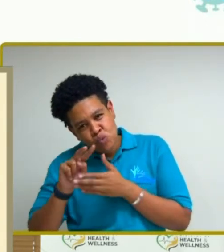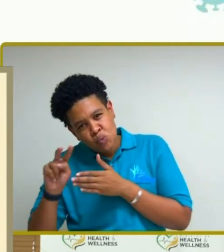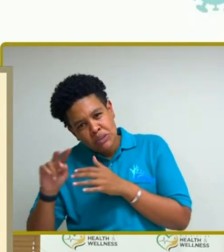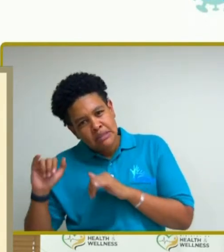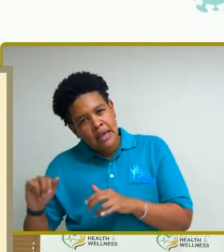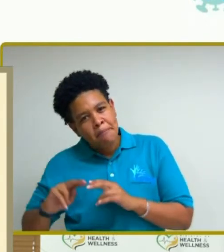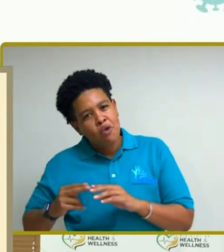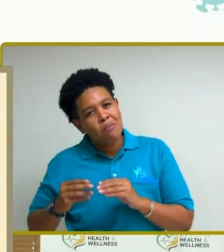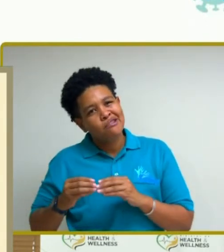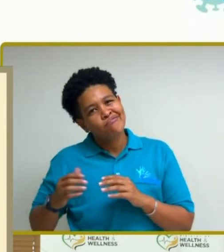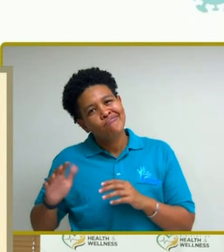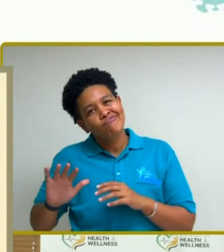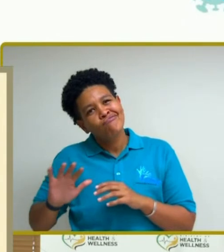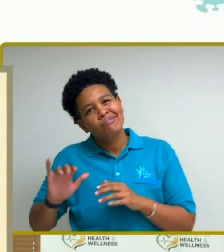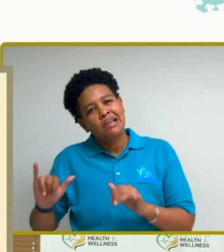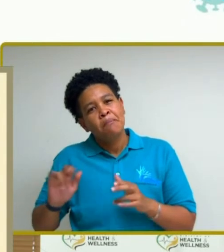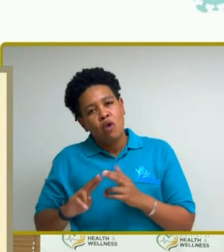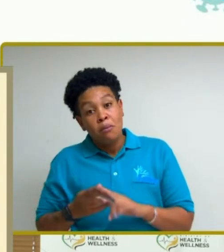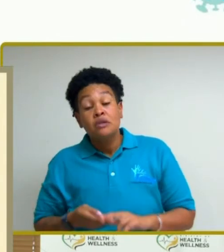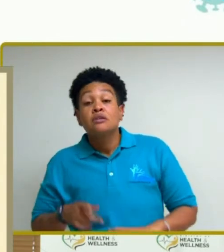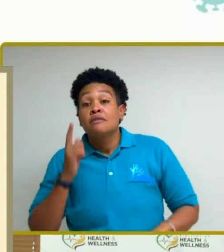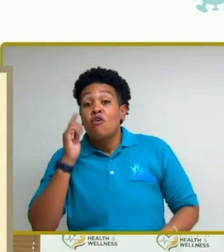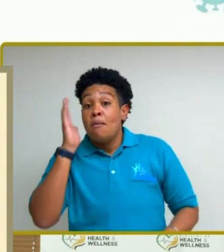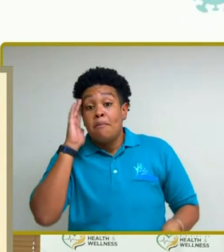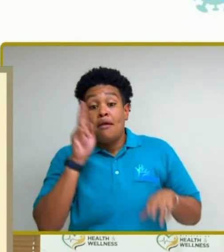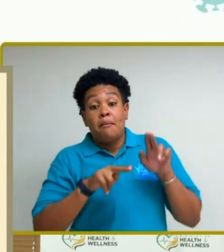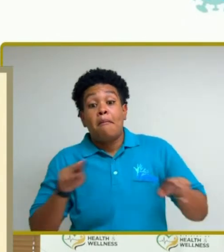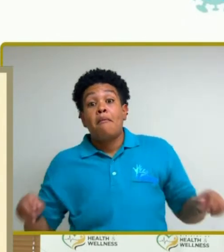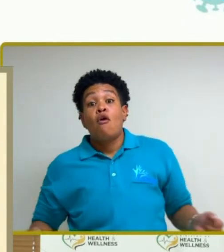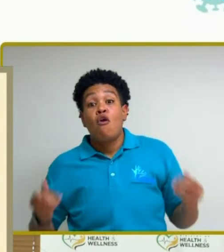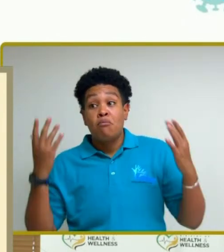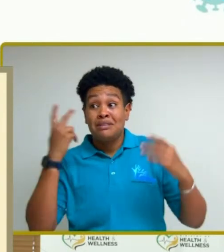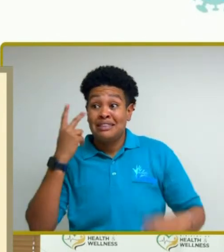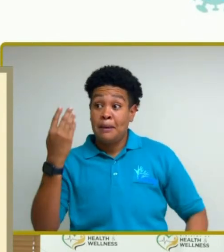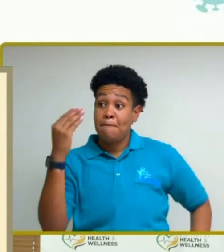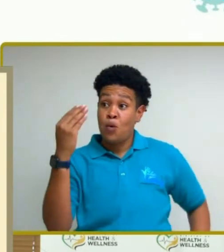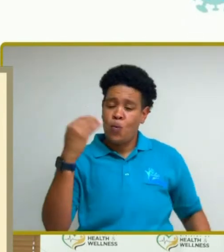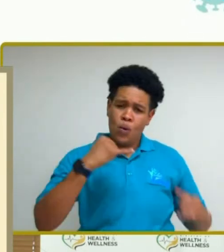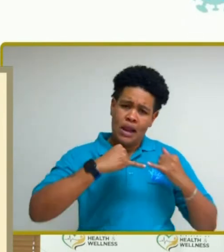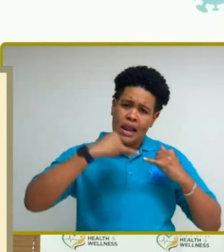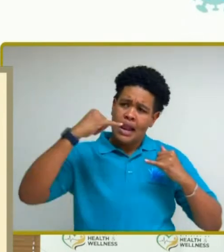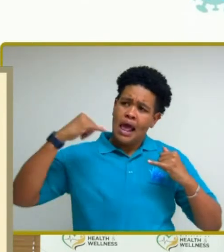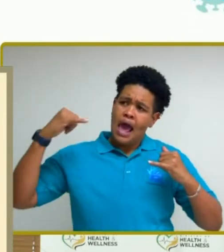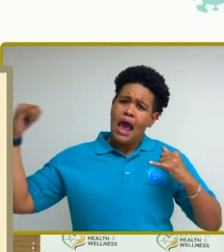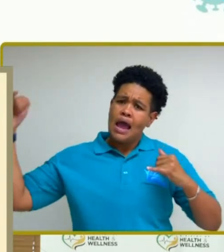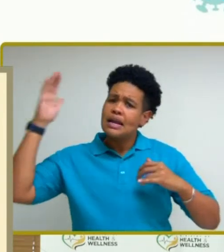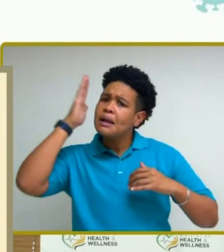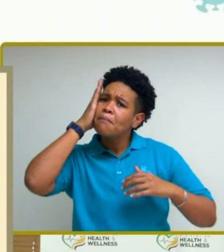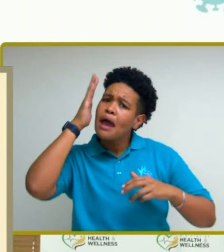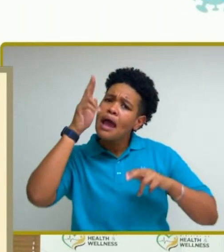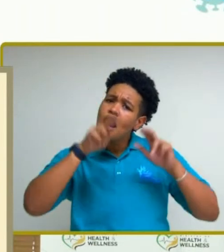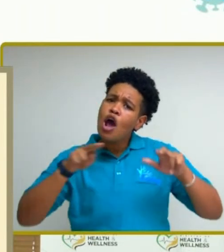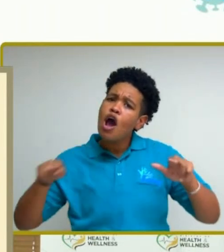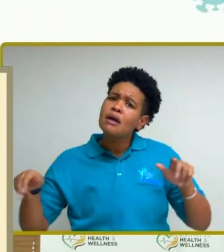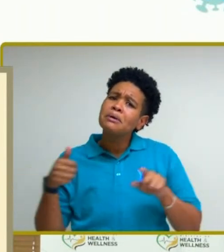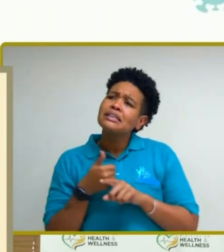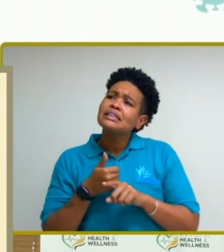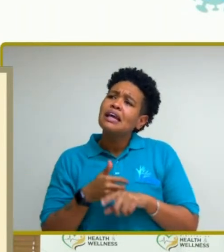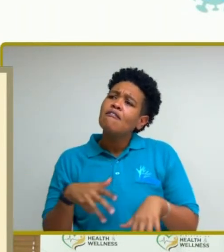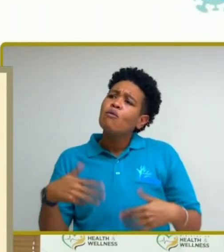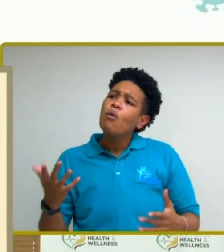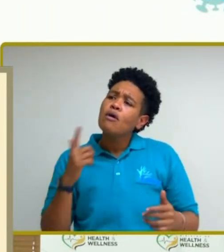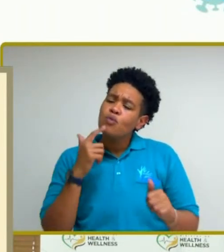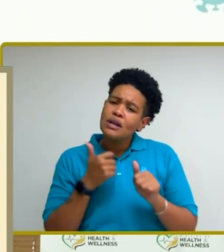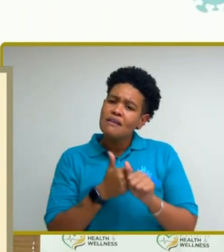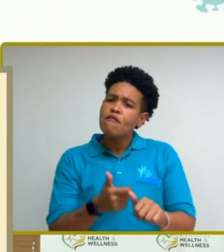In terms of bed occupancy, we will see that in the blue line that the bed occupancy is